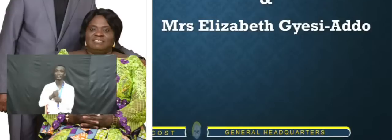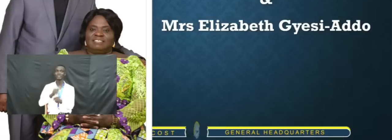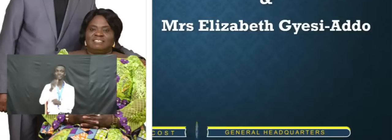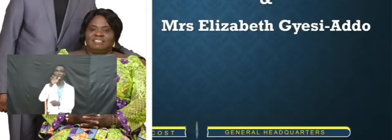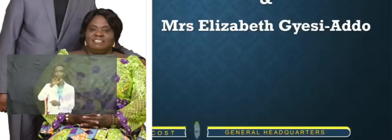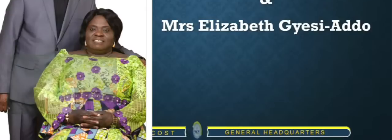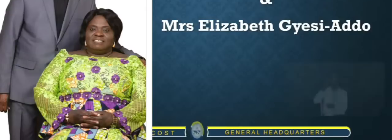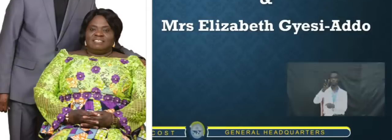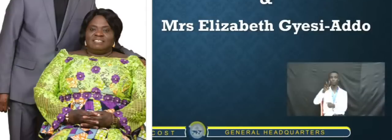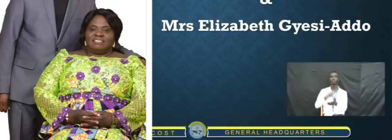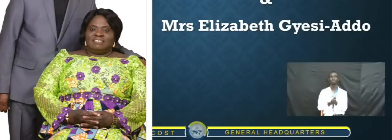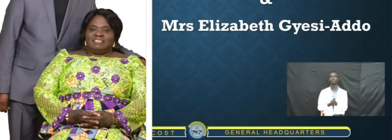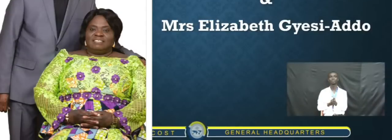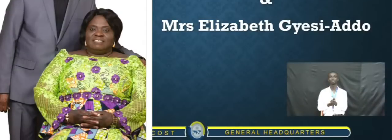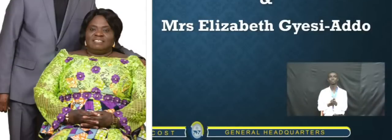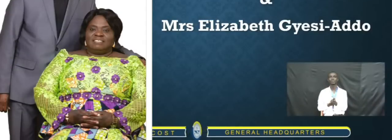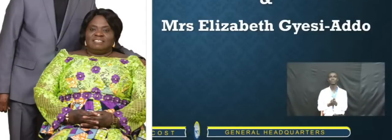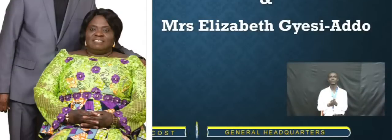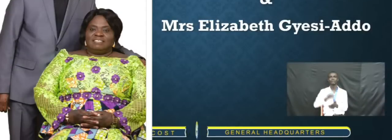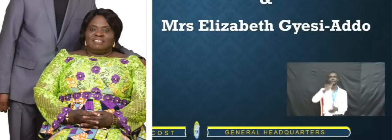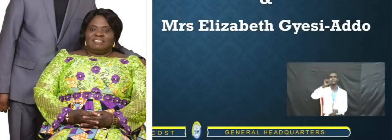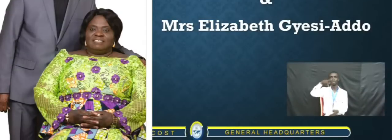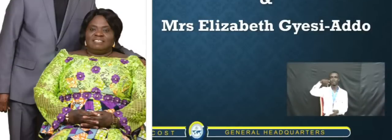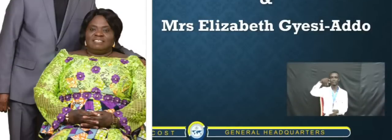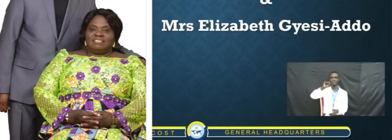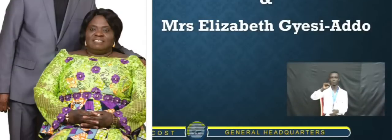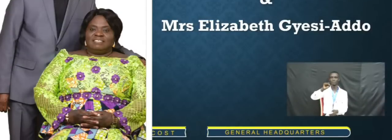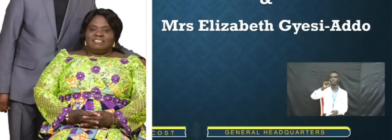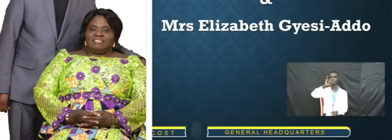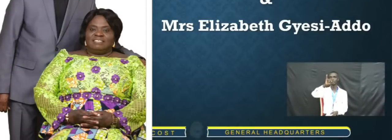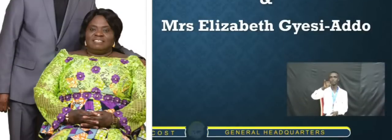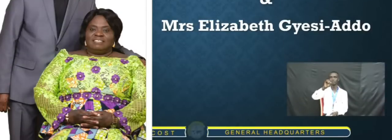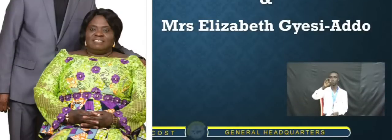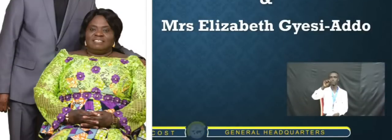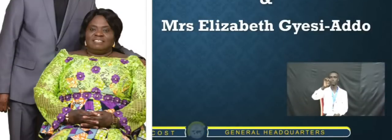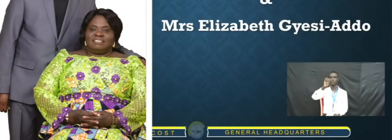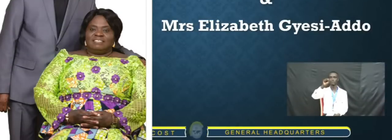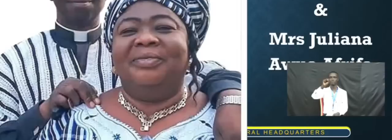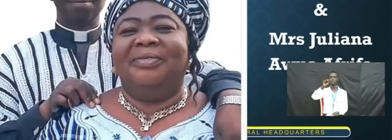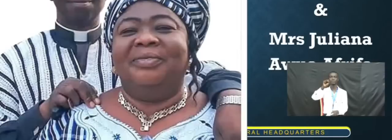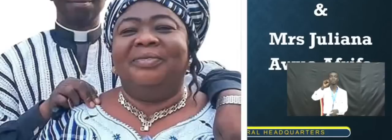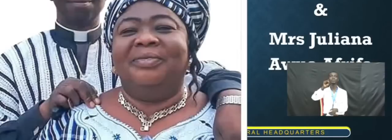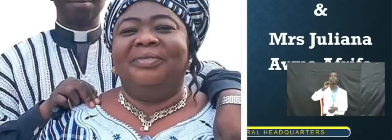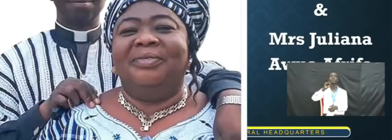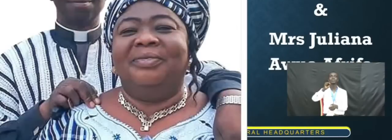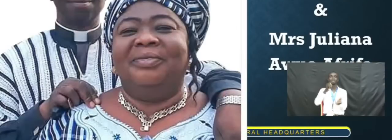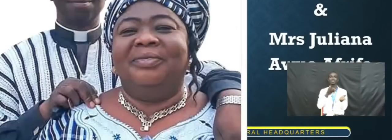Apostle Jones Ephria, he served for 30 years.